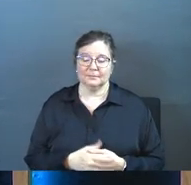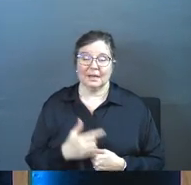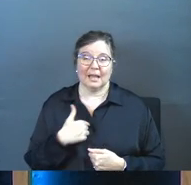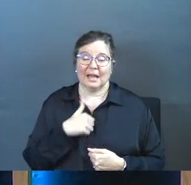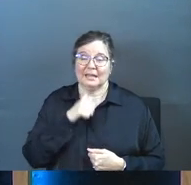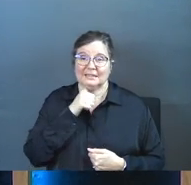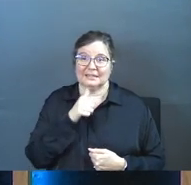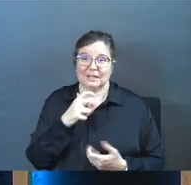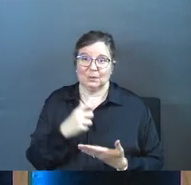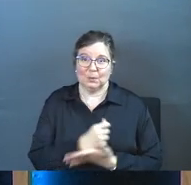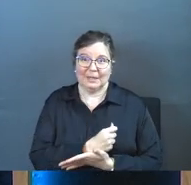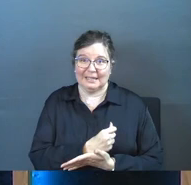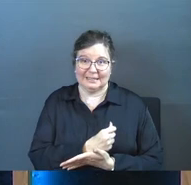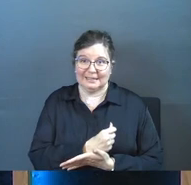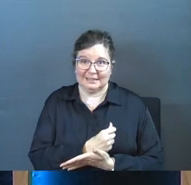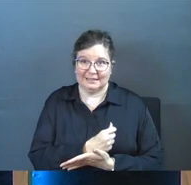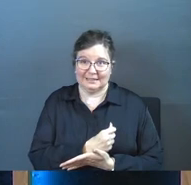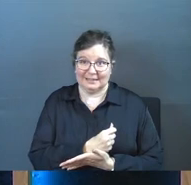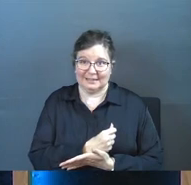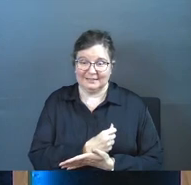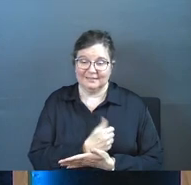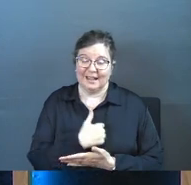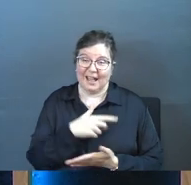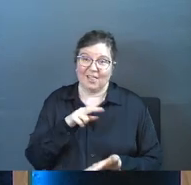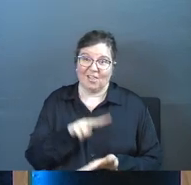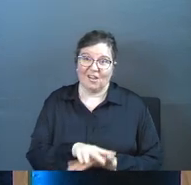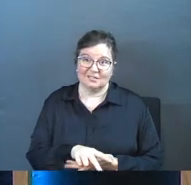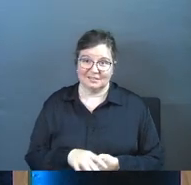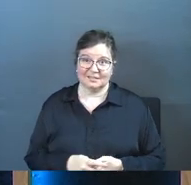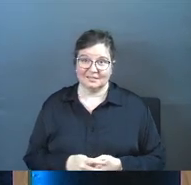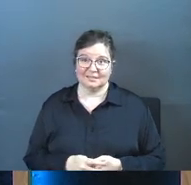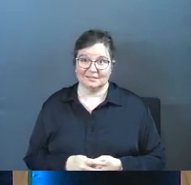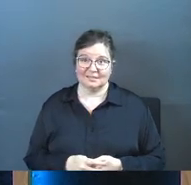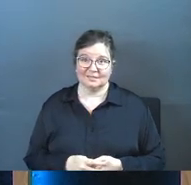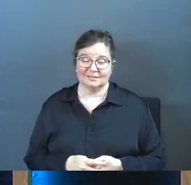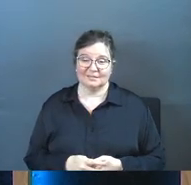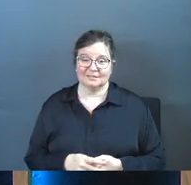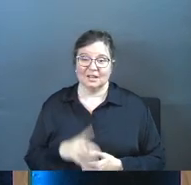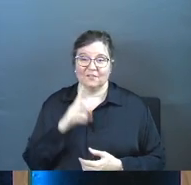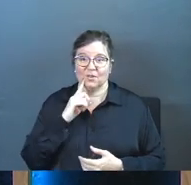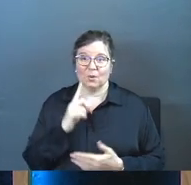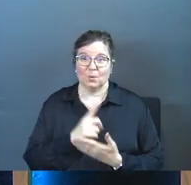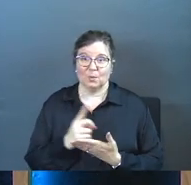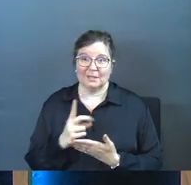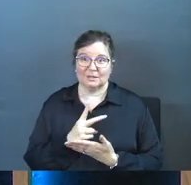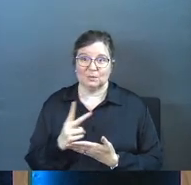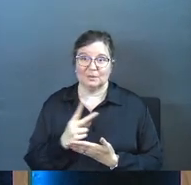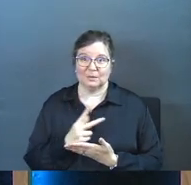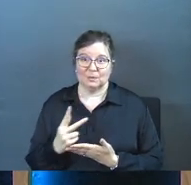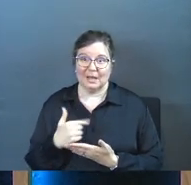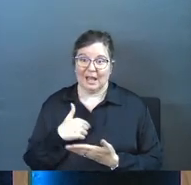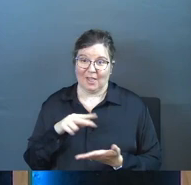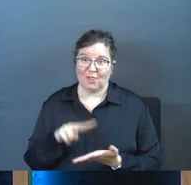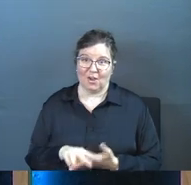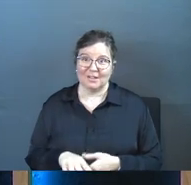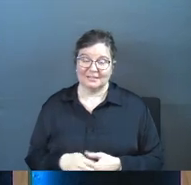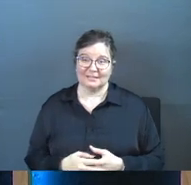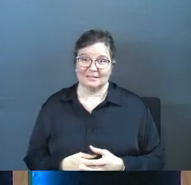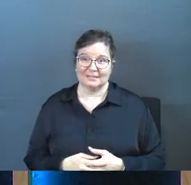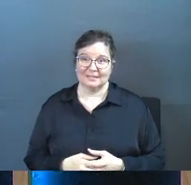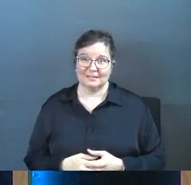And I did not win. I lost. For weeks and weeks and weeks, I